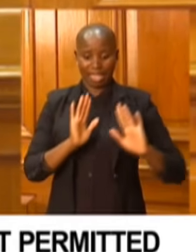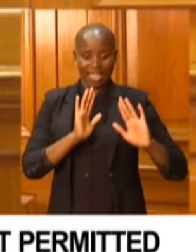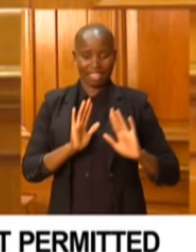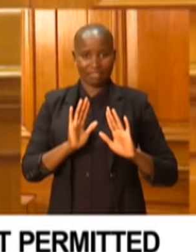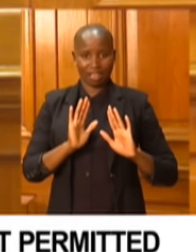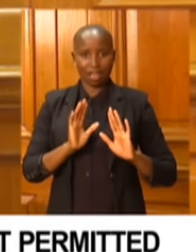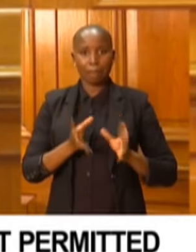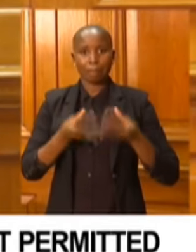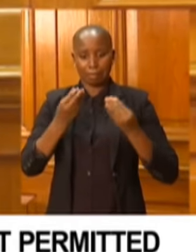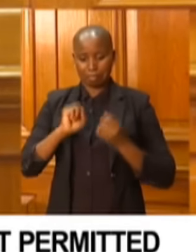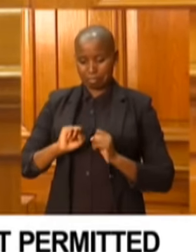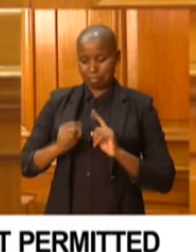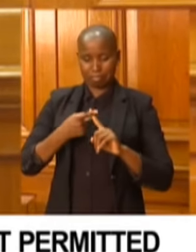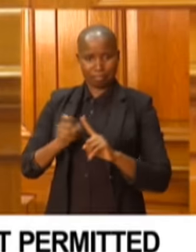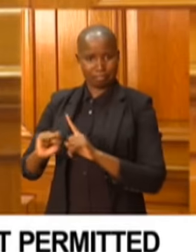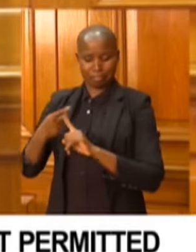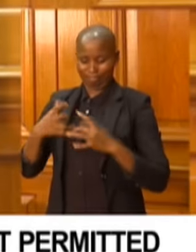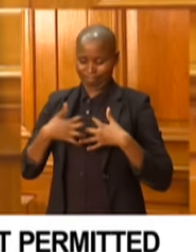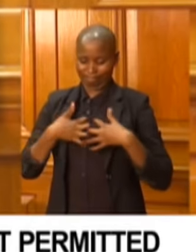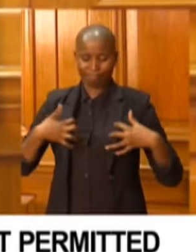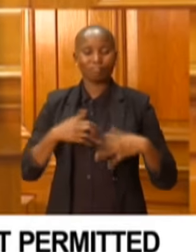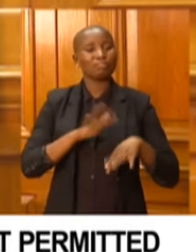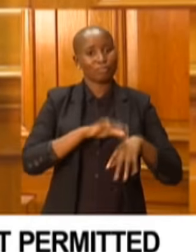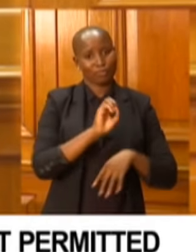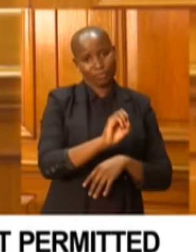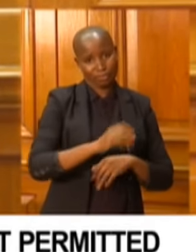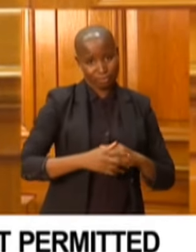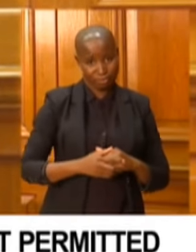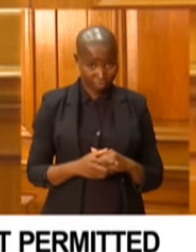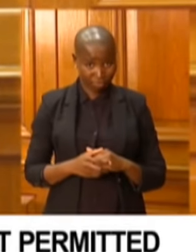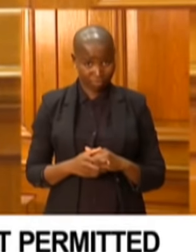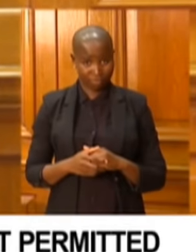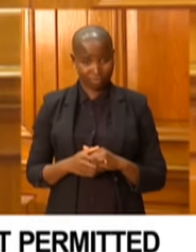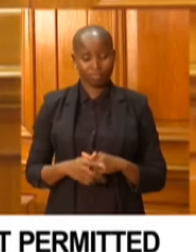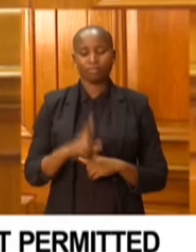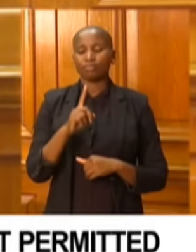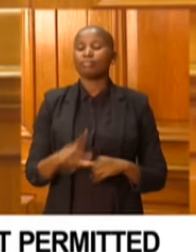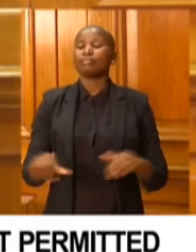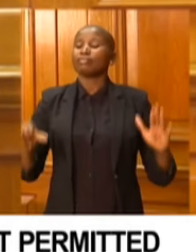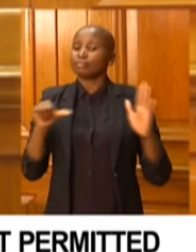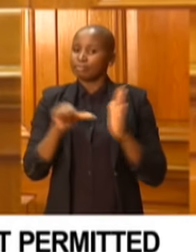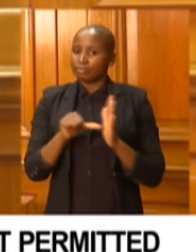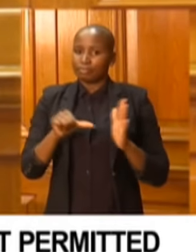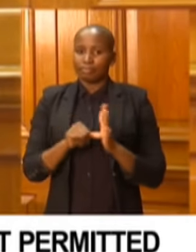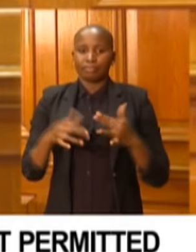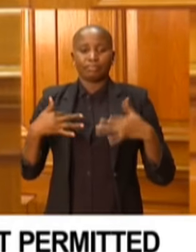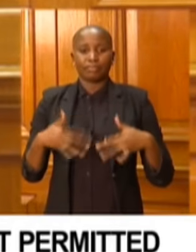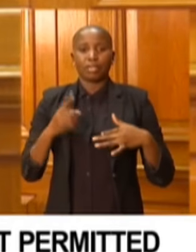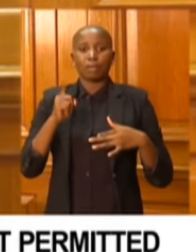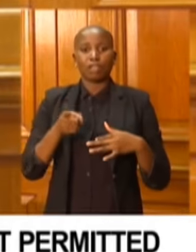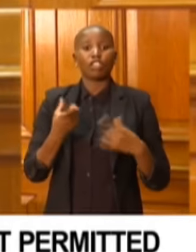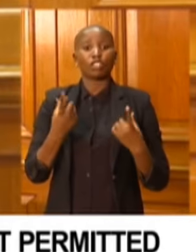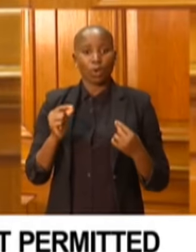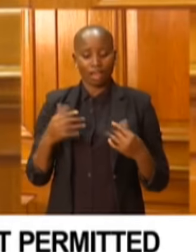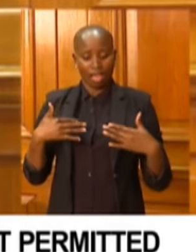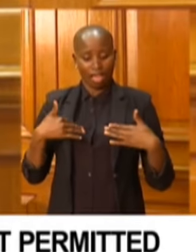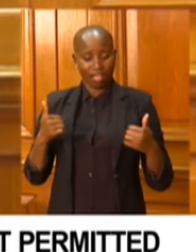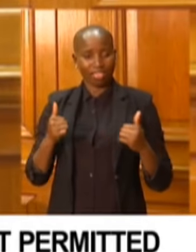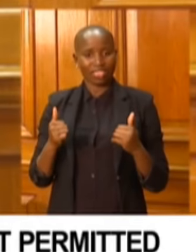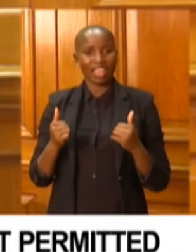trauma. It is vital that we continue to protect our health services at this